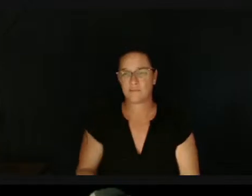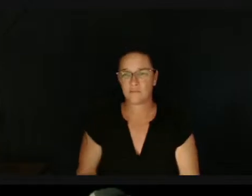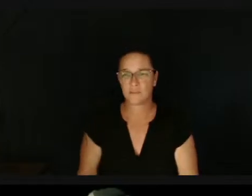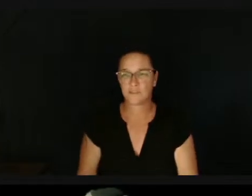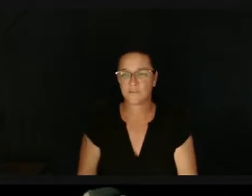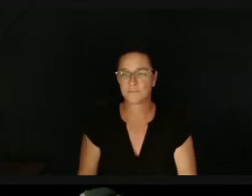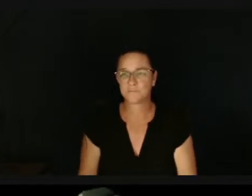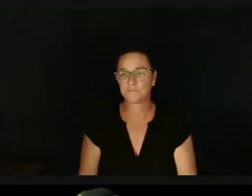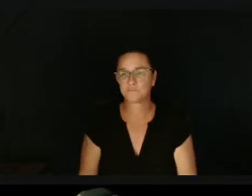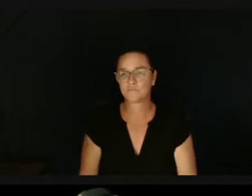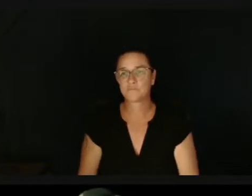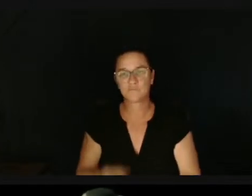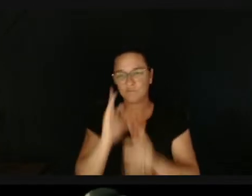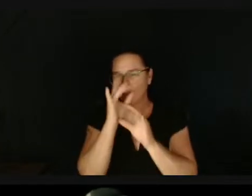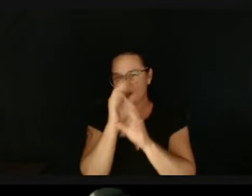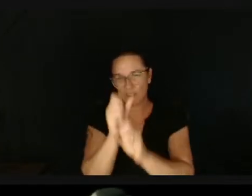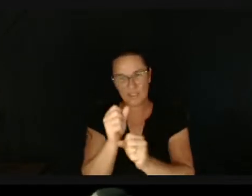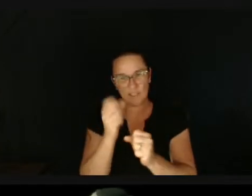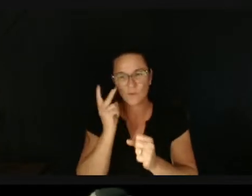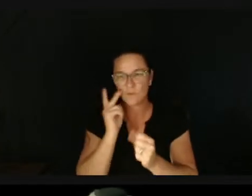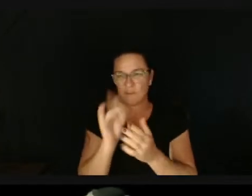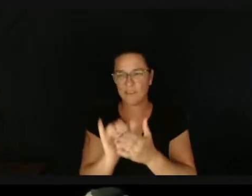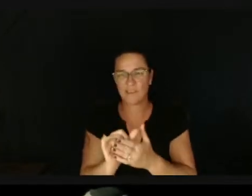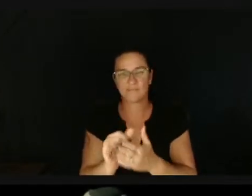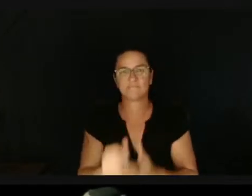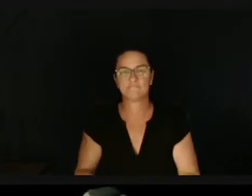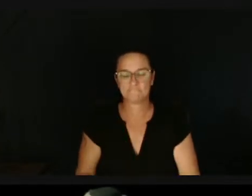But pretty fascinating to see that nice